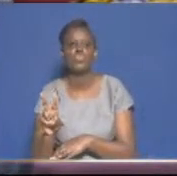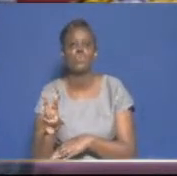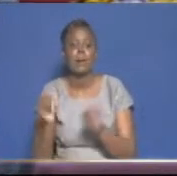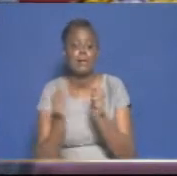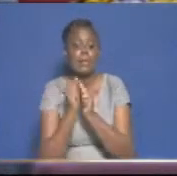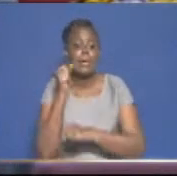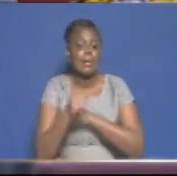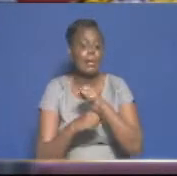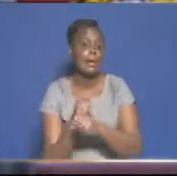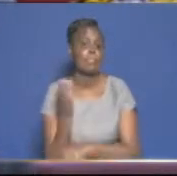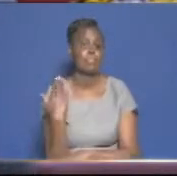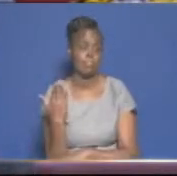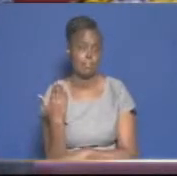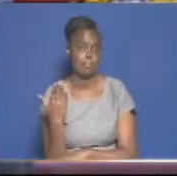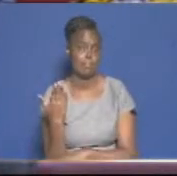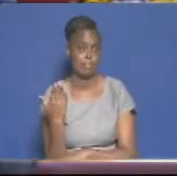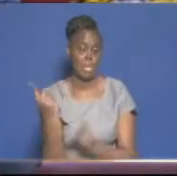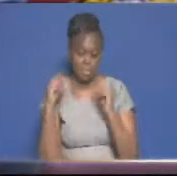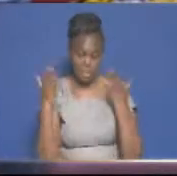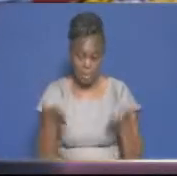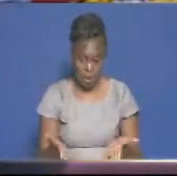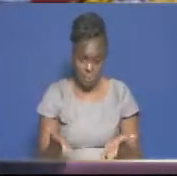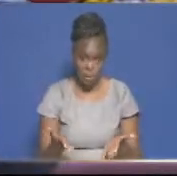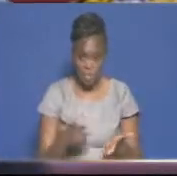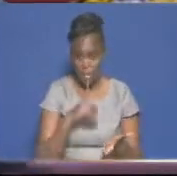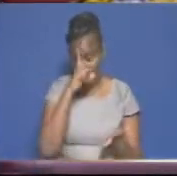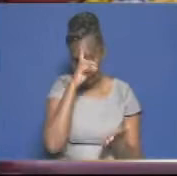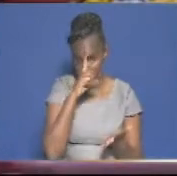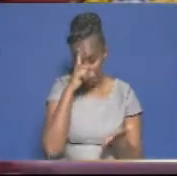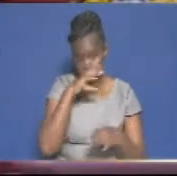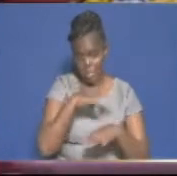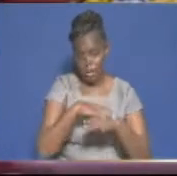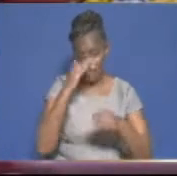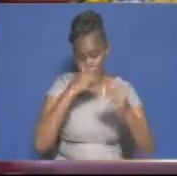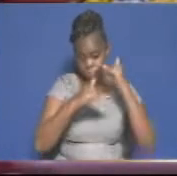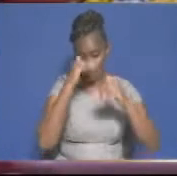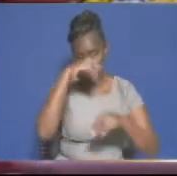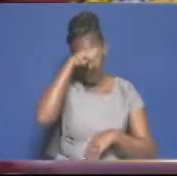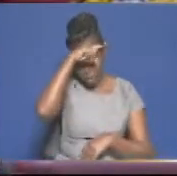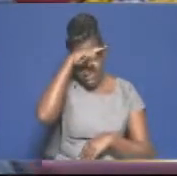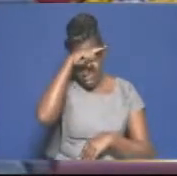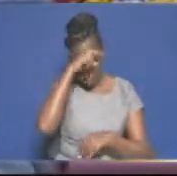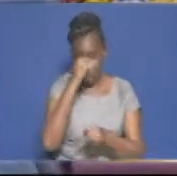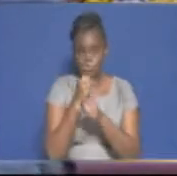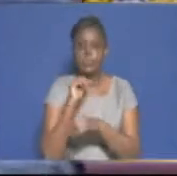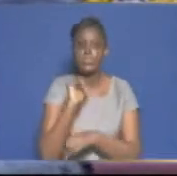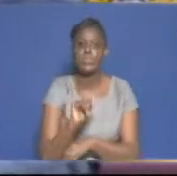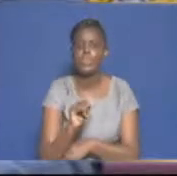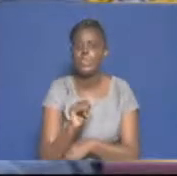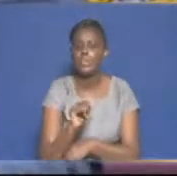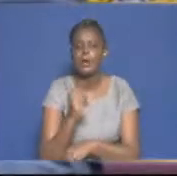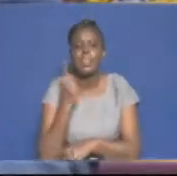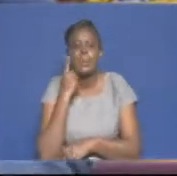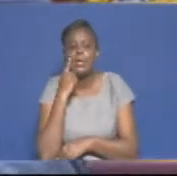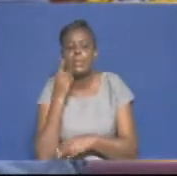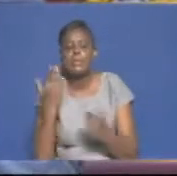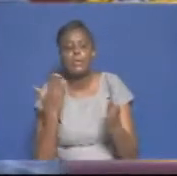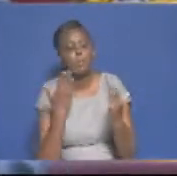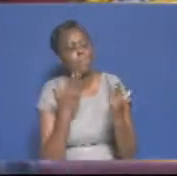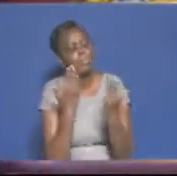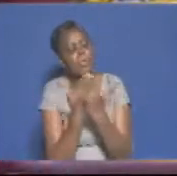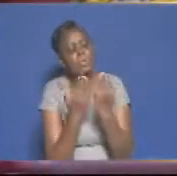since. If anybody was serious about getting a university degree, they would do it. The Speaker, what I see in that petition